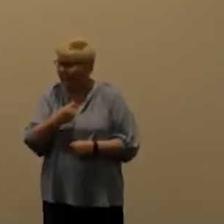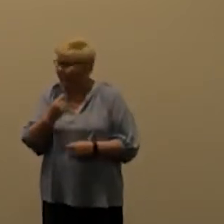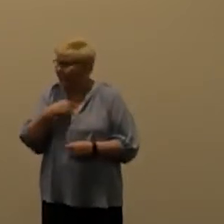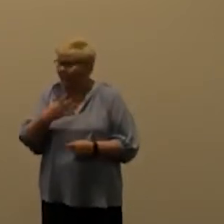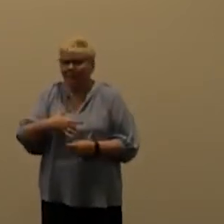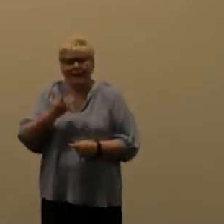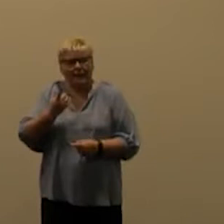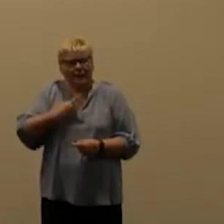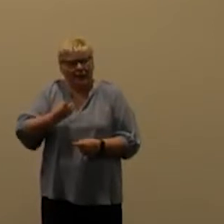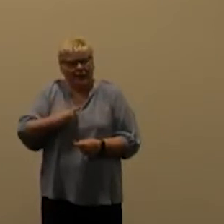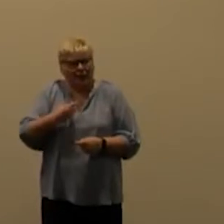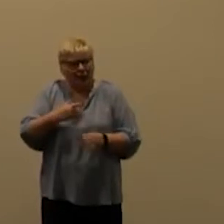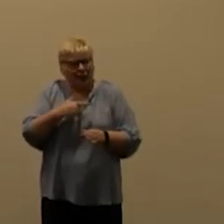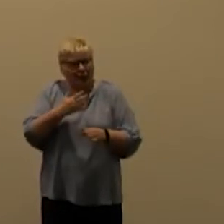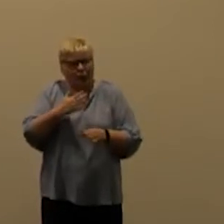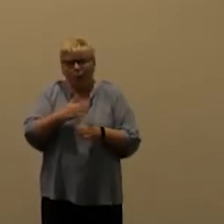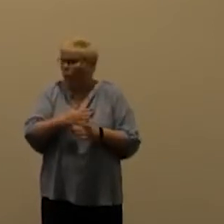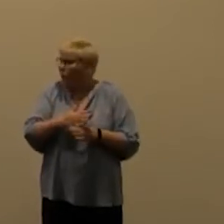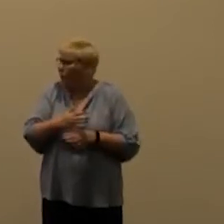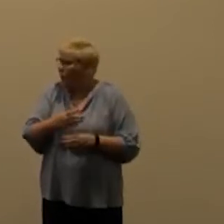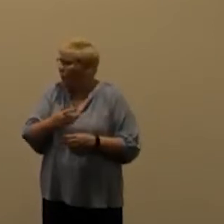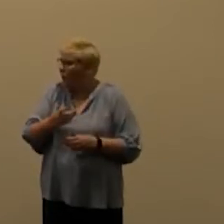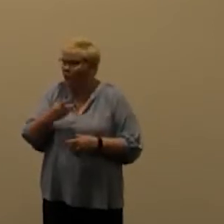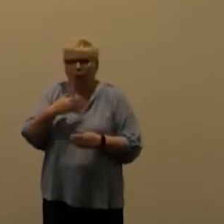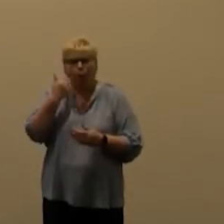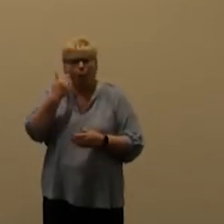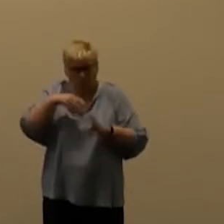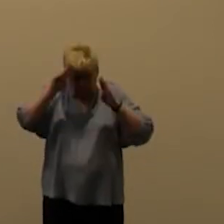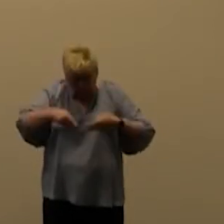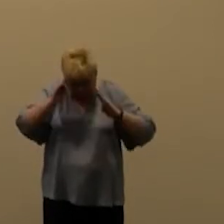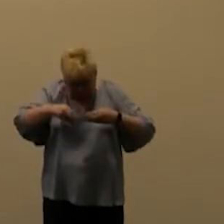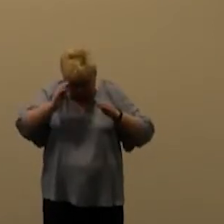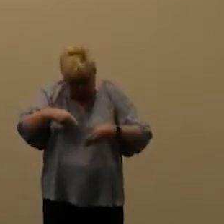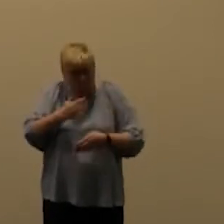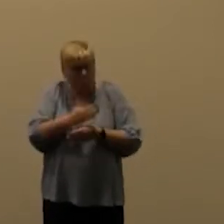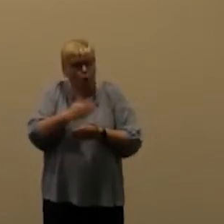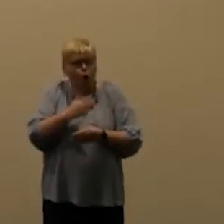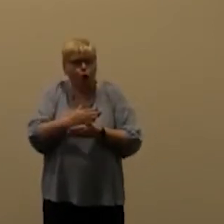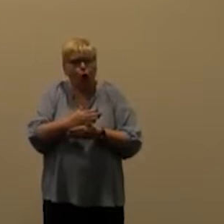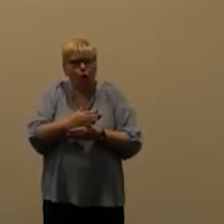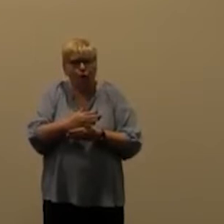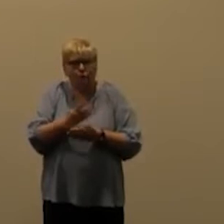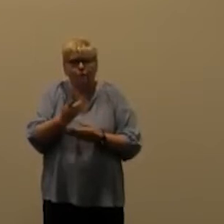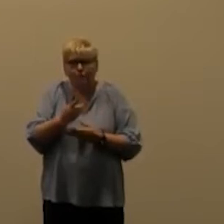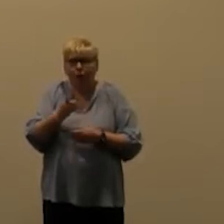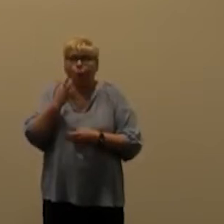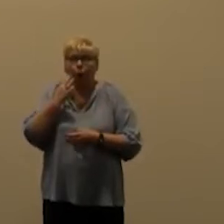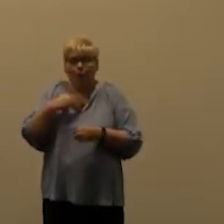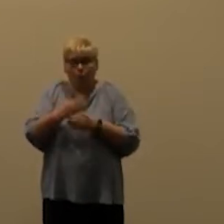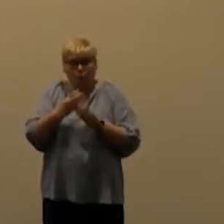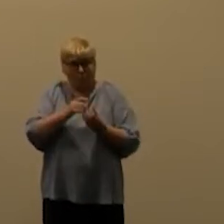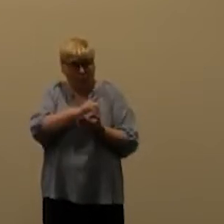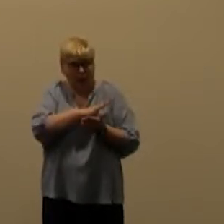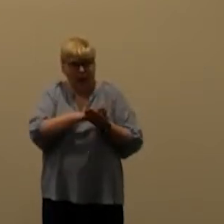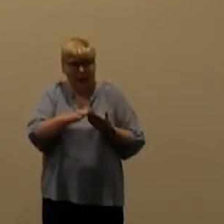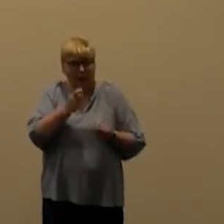for me, my worth was caught up in my work. And as a result of working with Hannah, I have